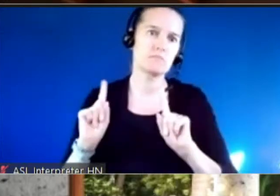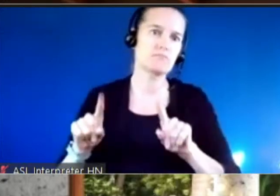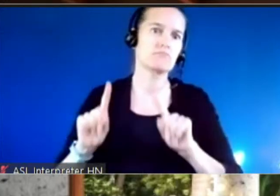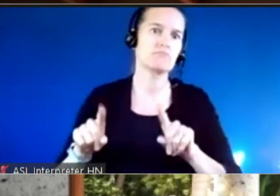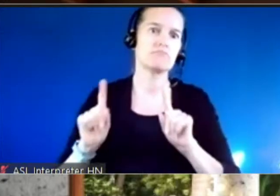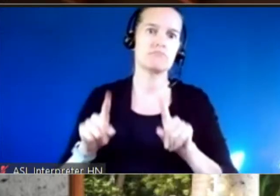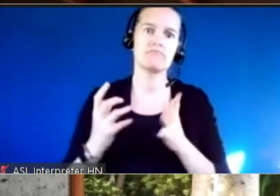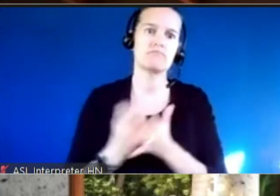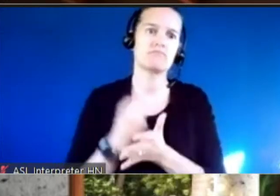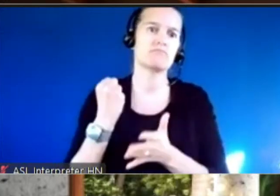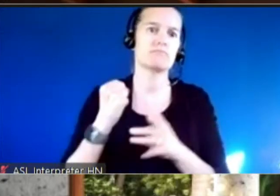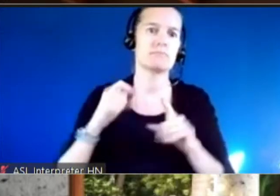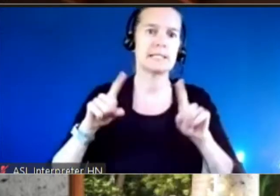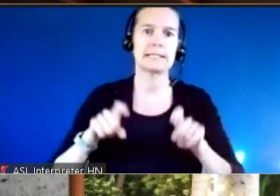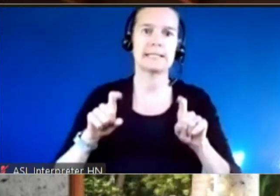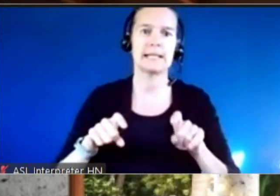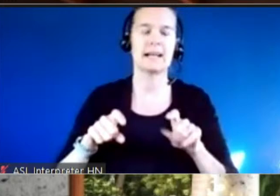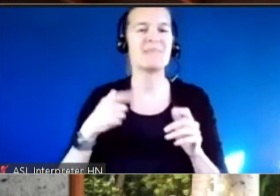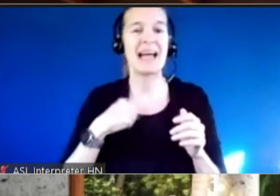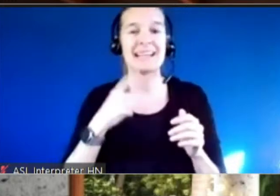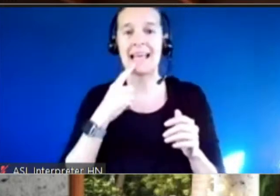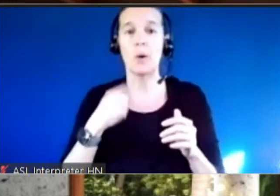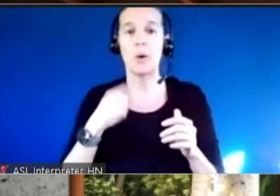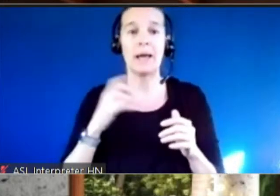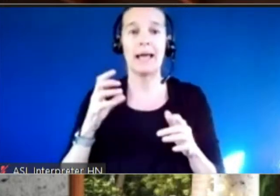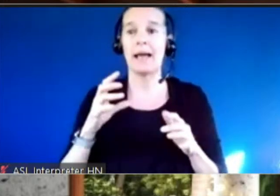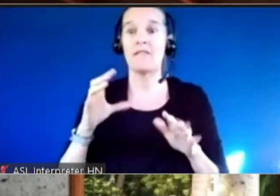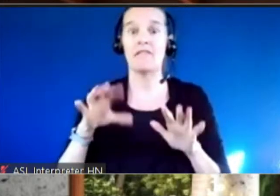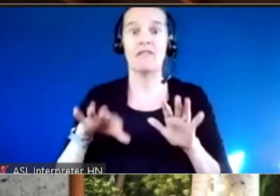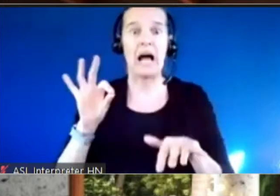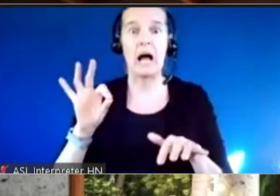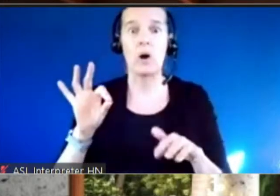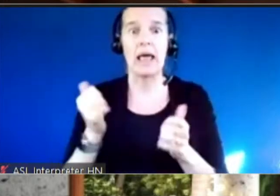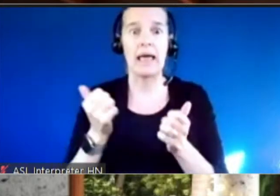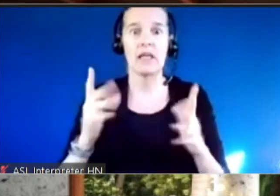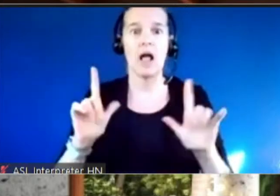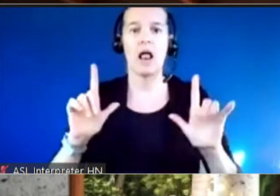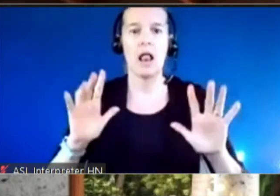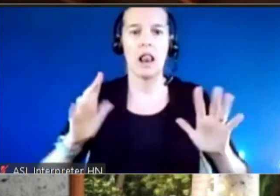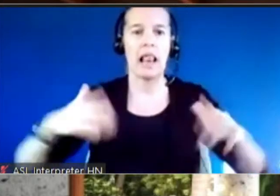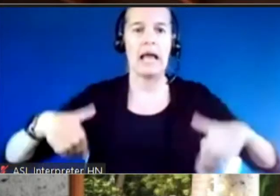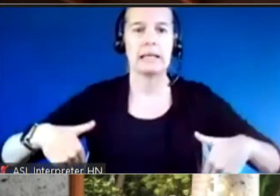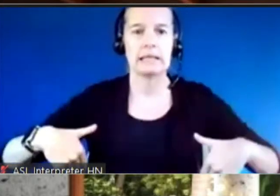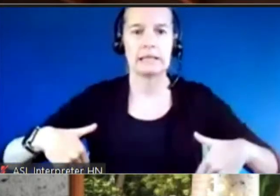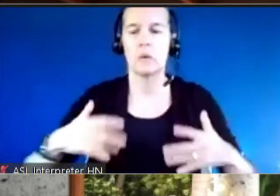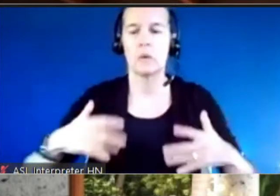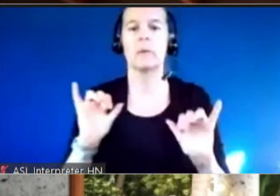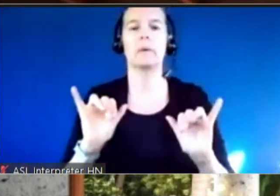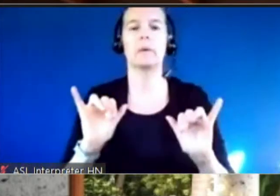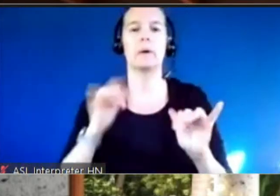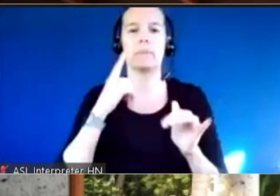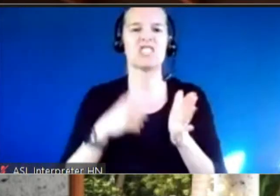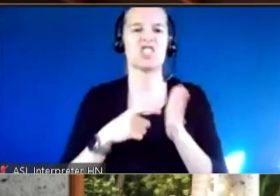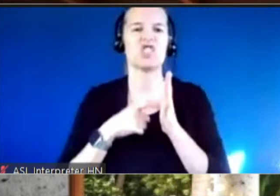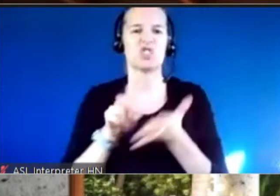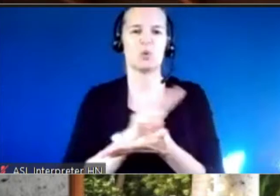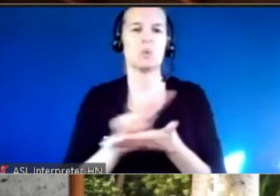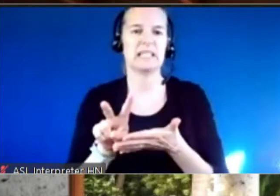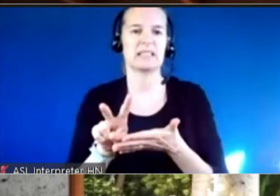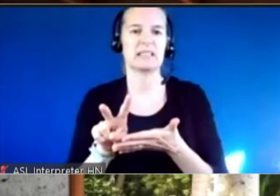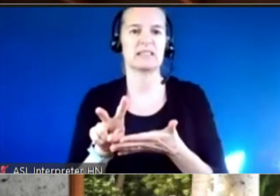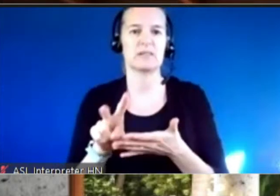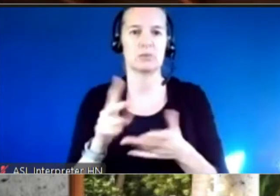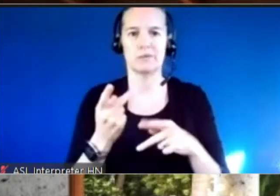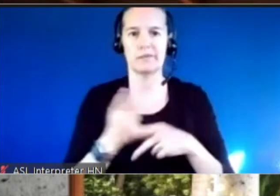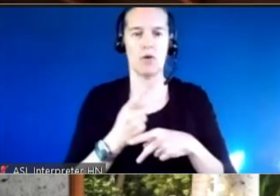say, that we came to it late because it's 2 weeks to identify, but part of that, as I've said, is that